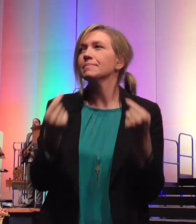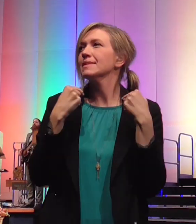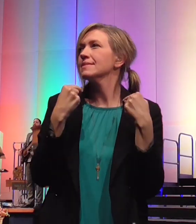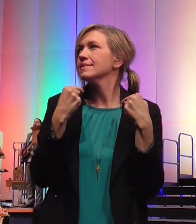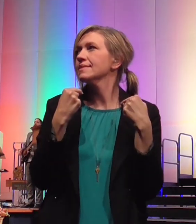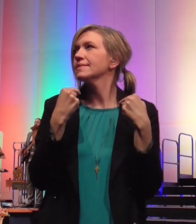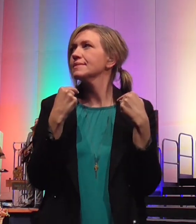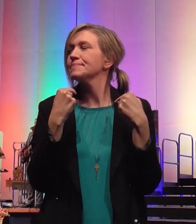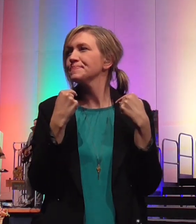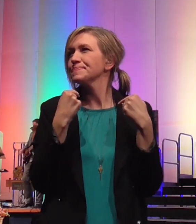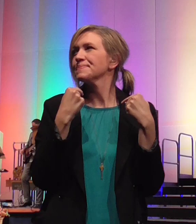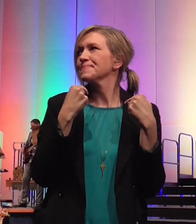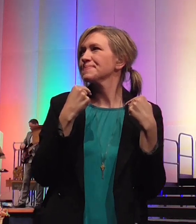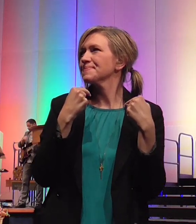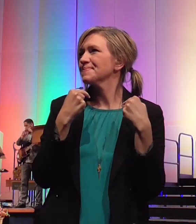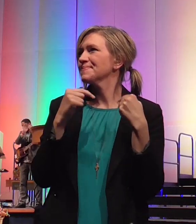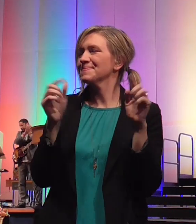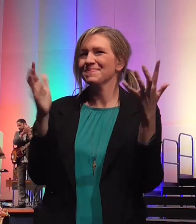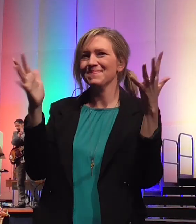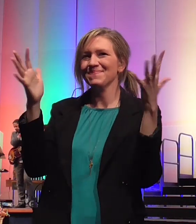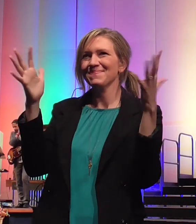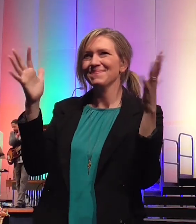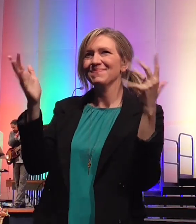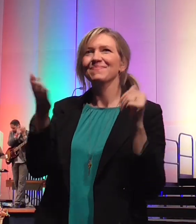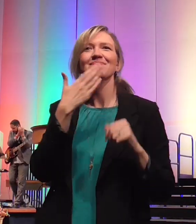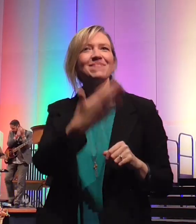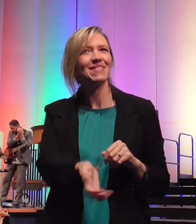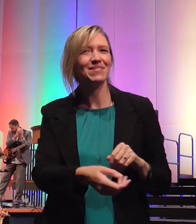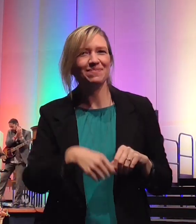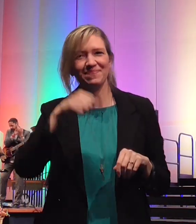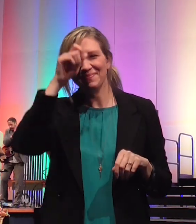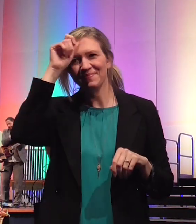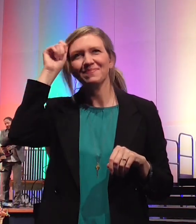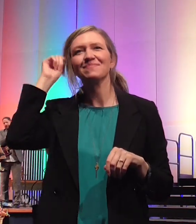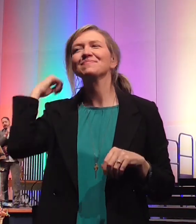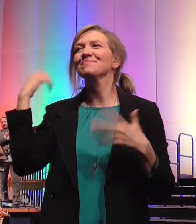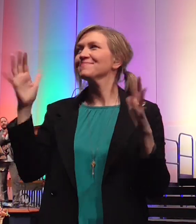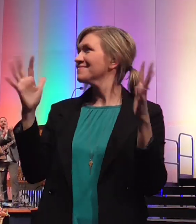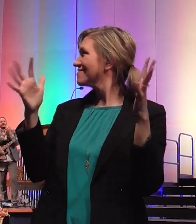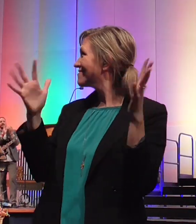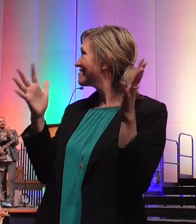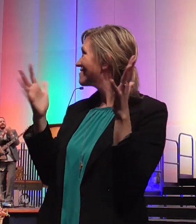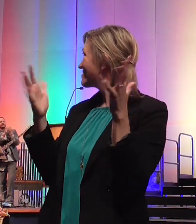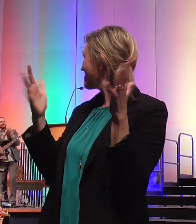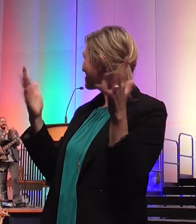with me. Thank you.